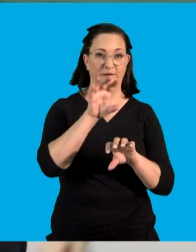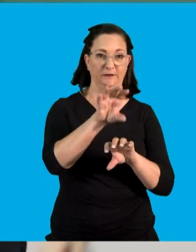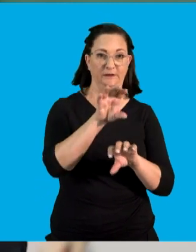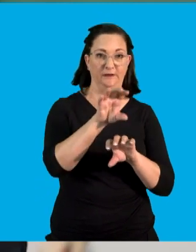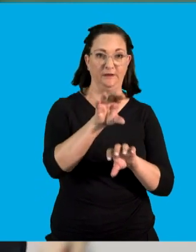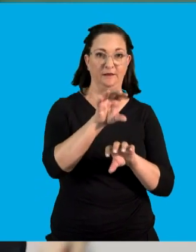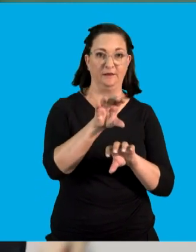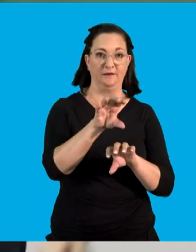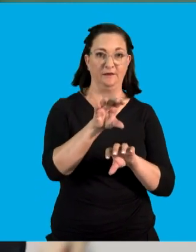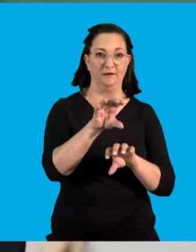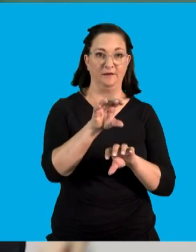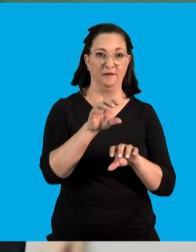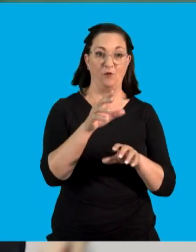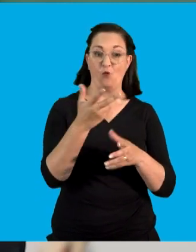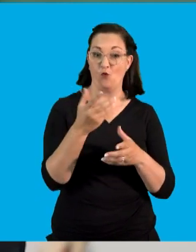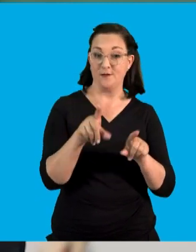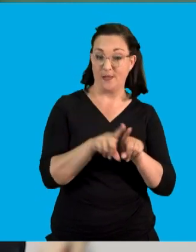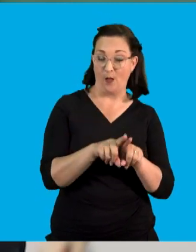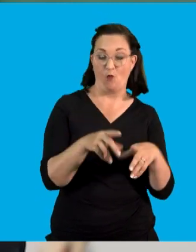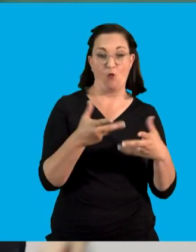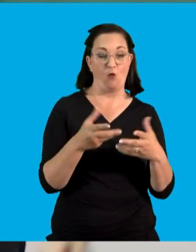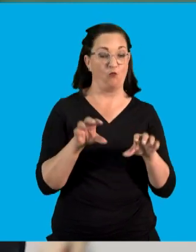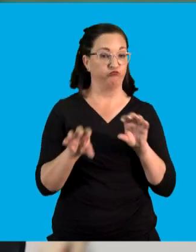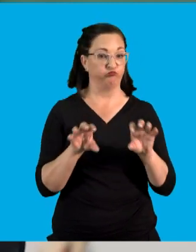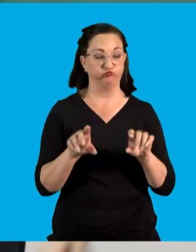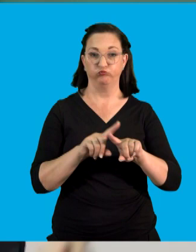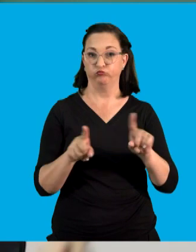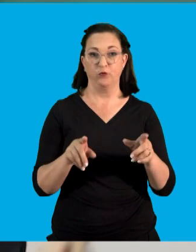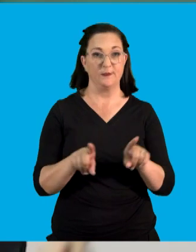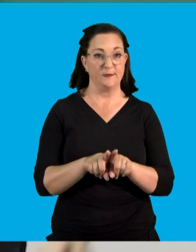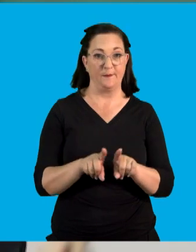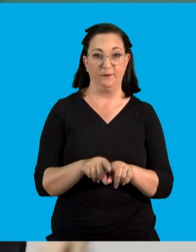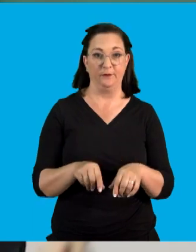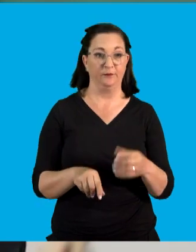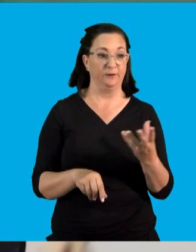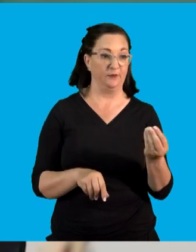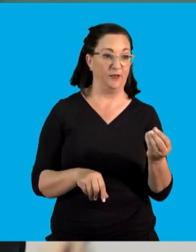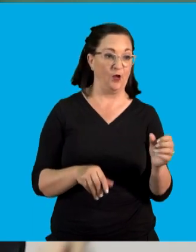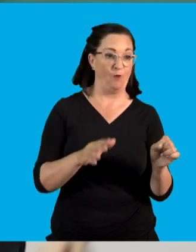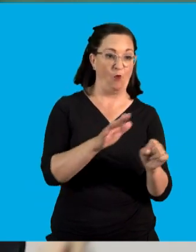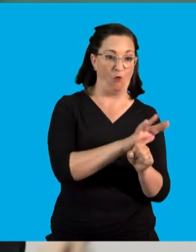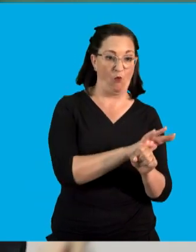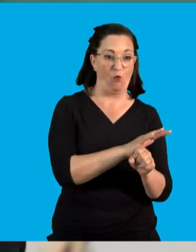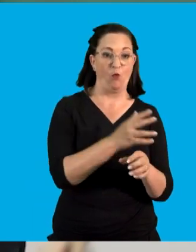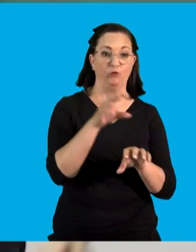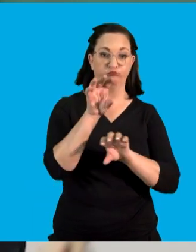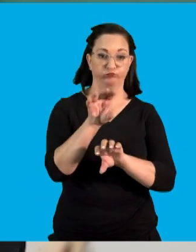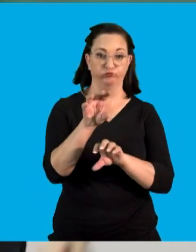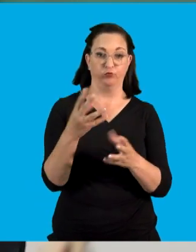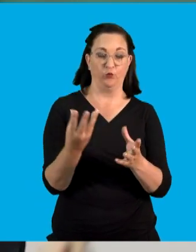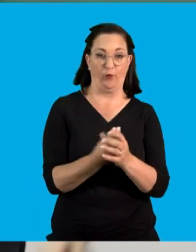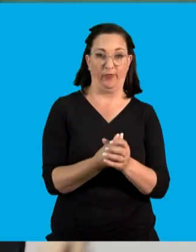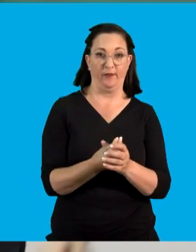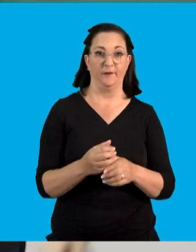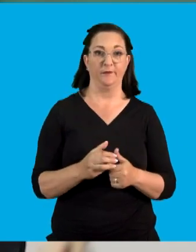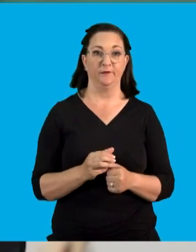the denominator is the same, where the denominator is not the same, and where we are working with a whole number with